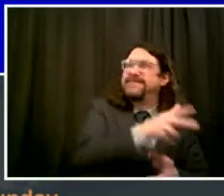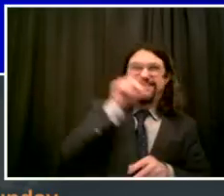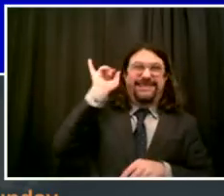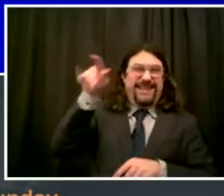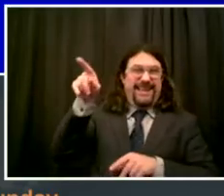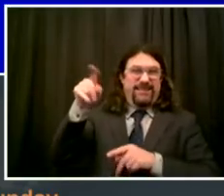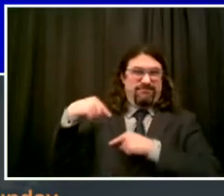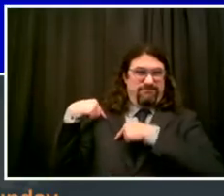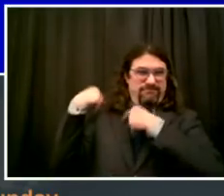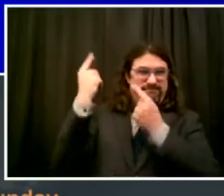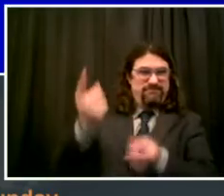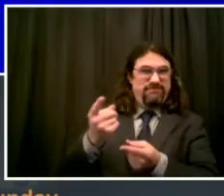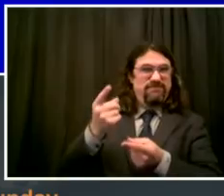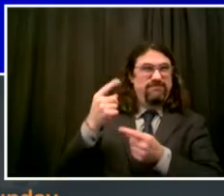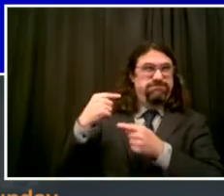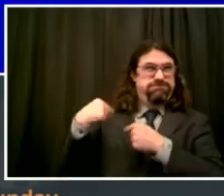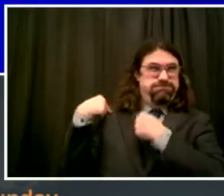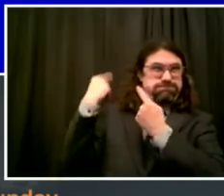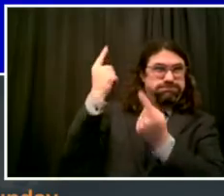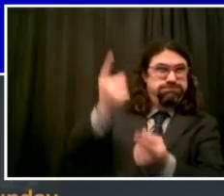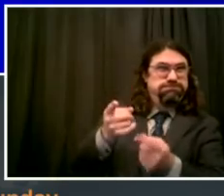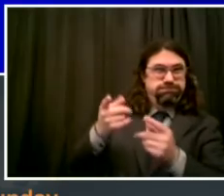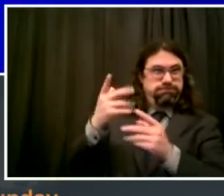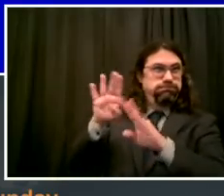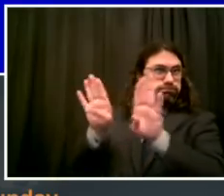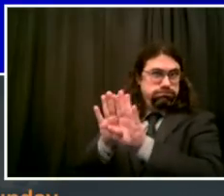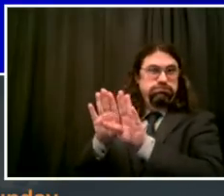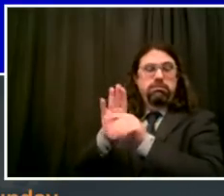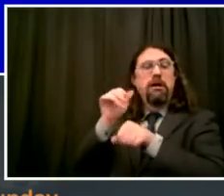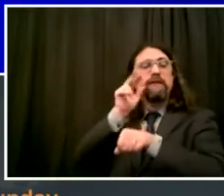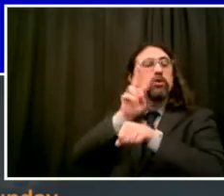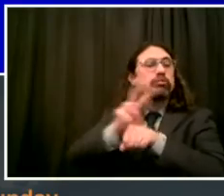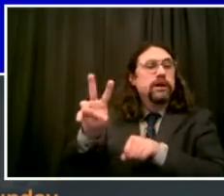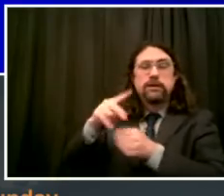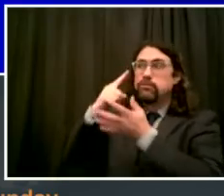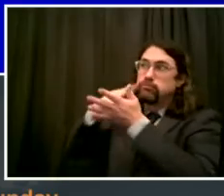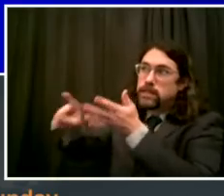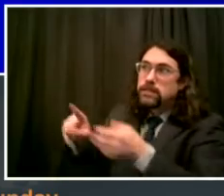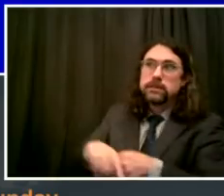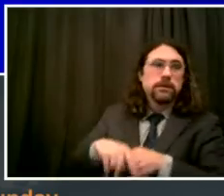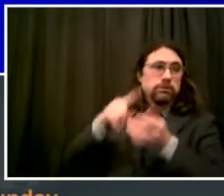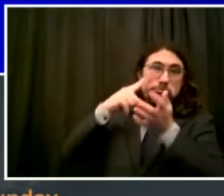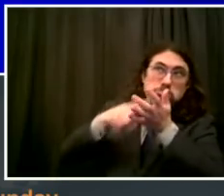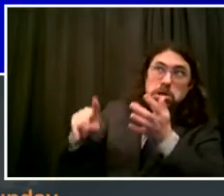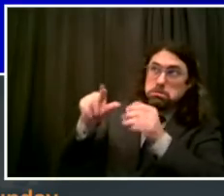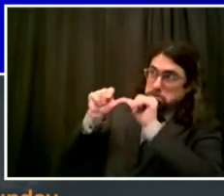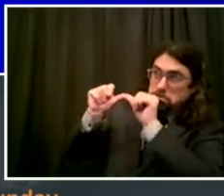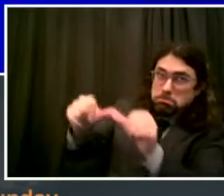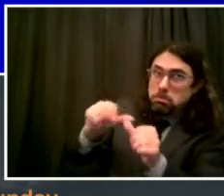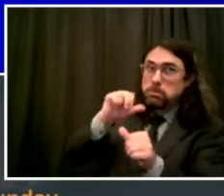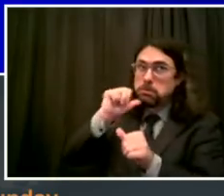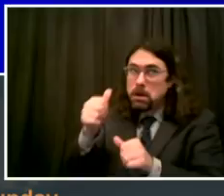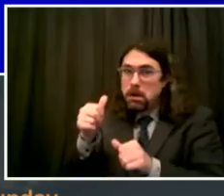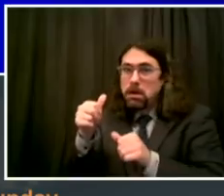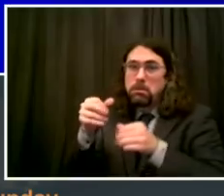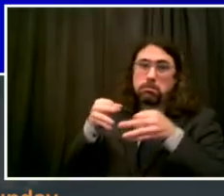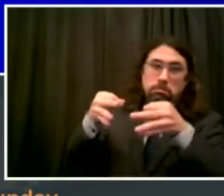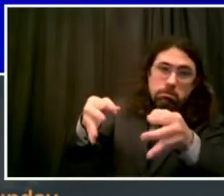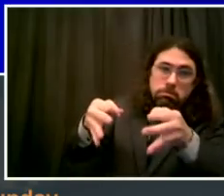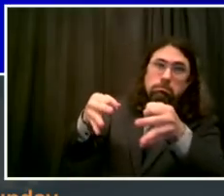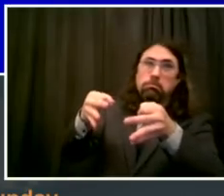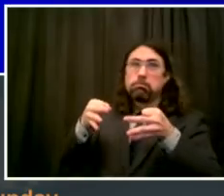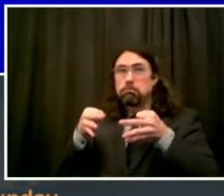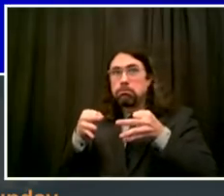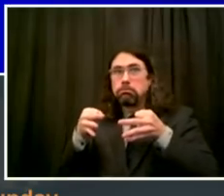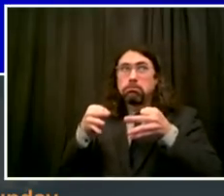they clean? We want to keep them sanitary. We want to make sure that while we're trying to give every consideration to people, we also have to keep an eye